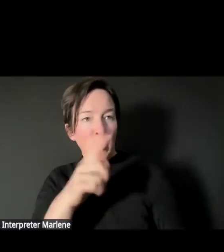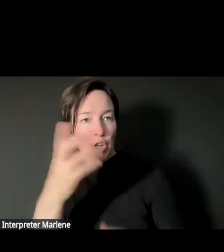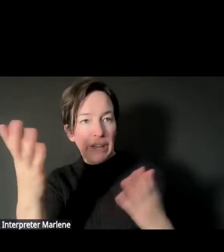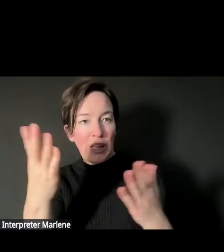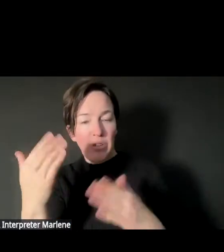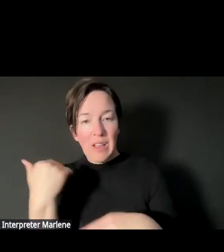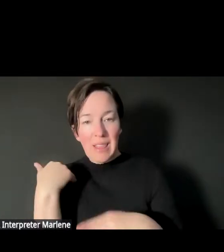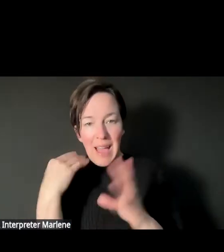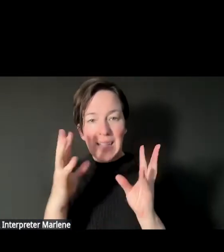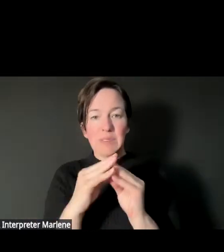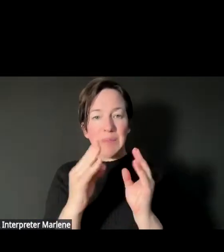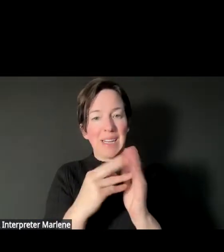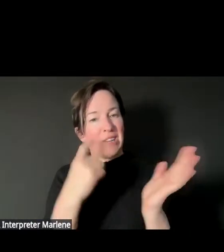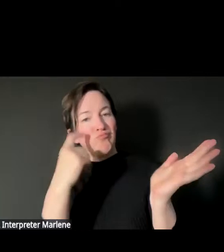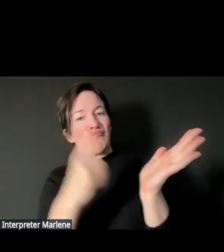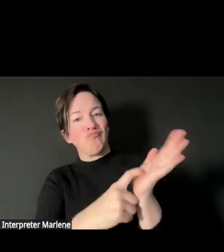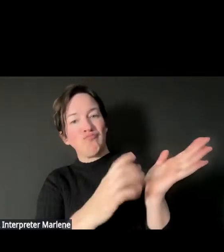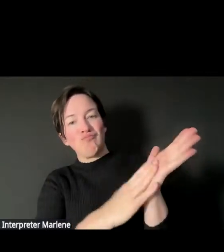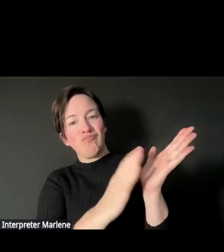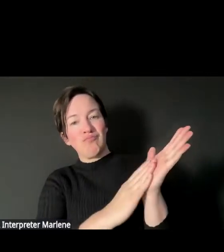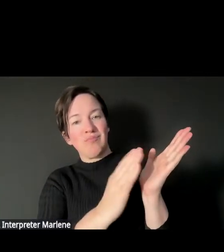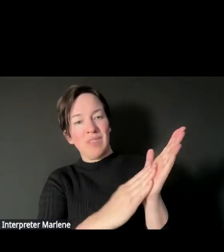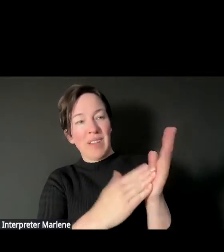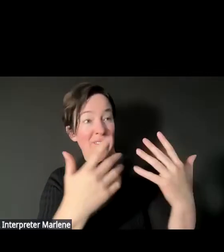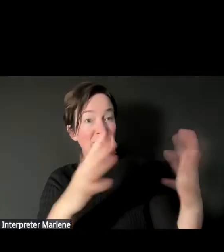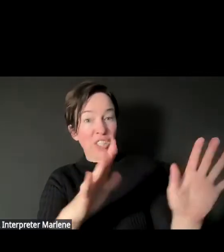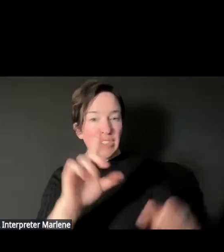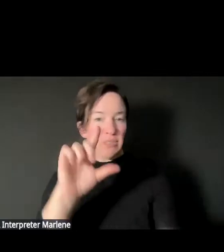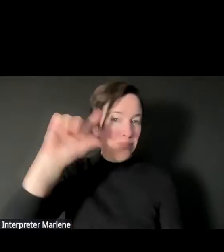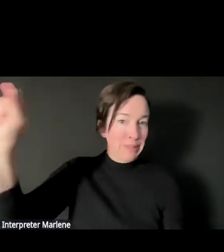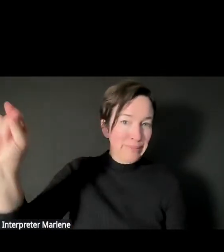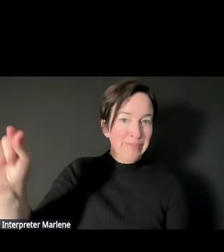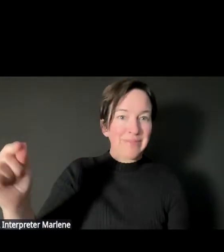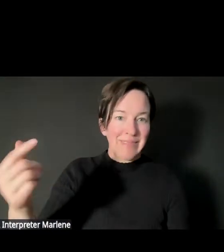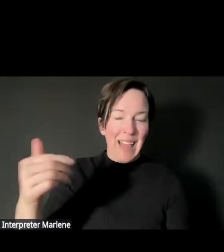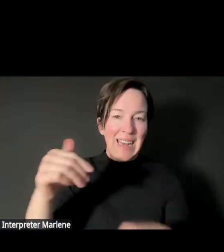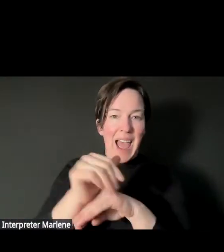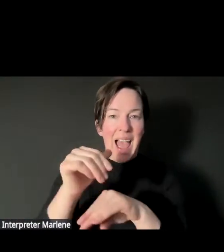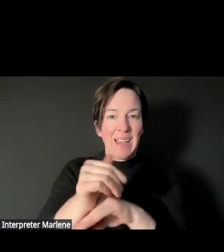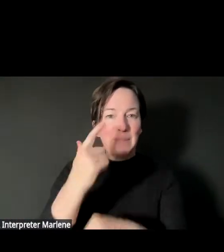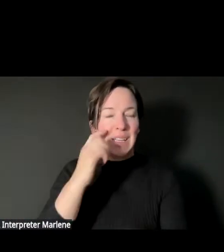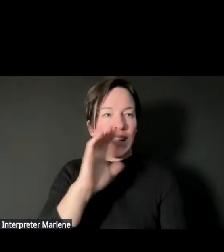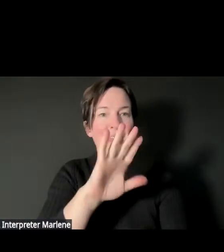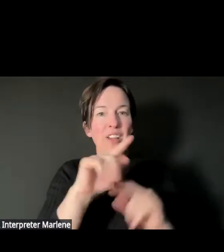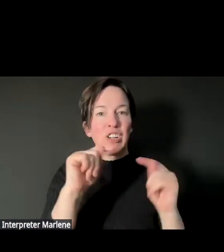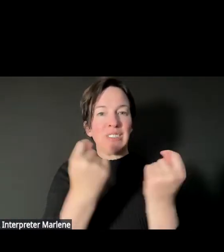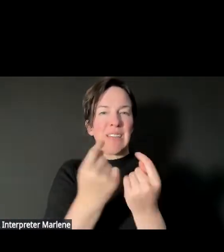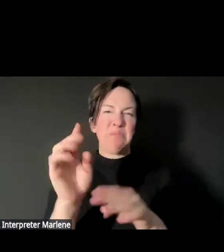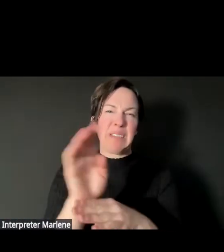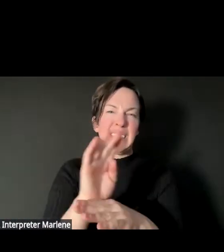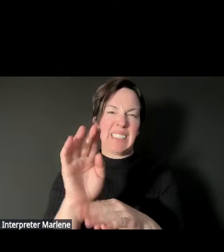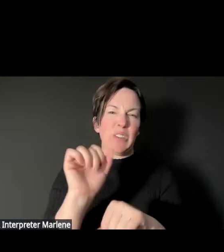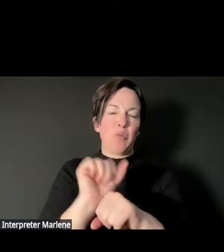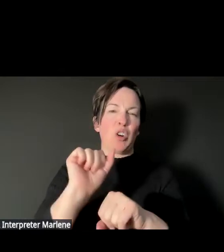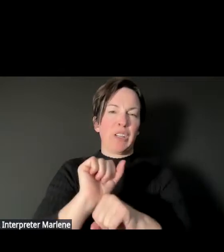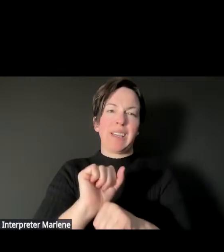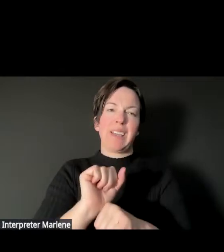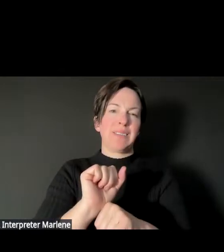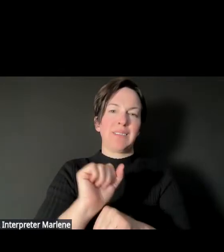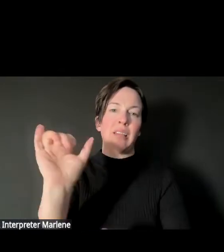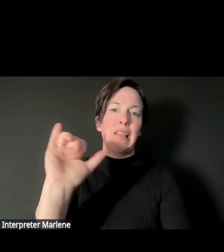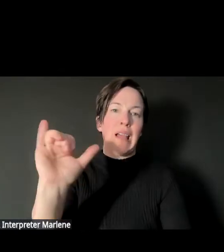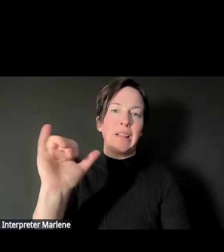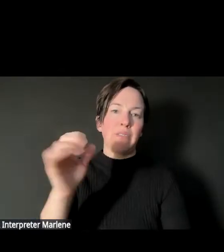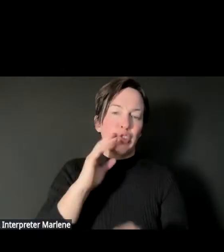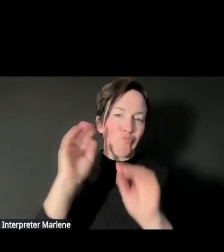they were being recognized. They ran out of here at night because their team was busy working on something to